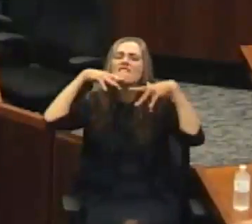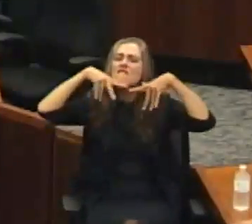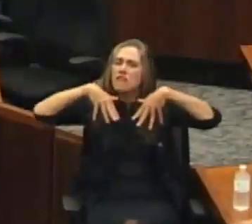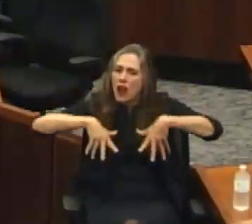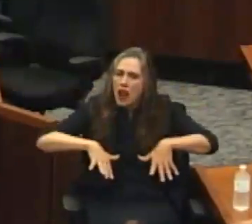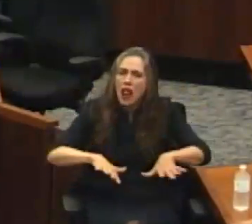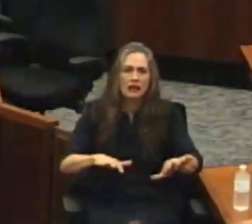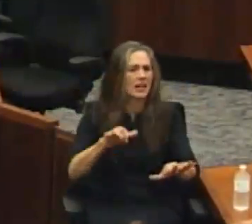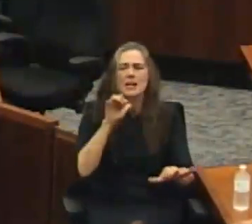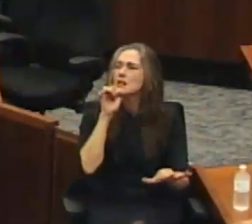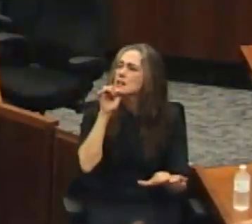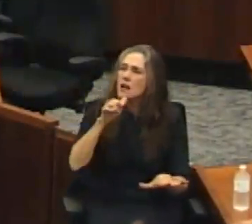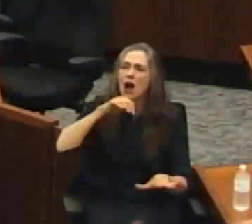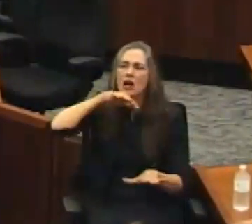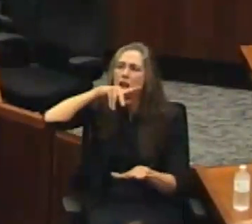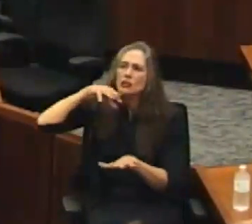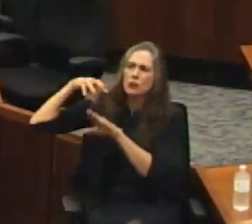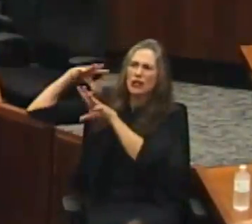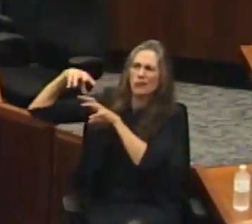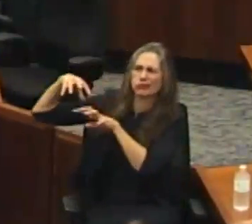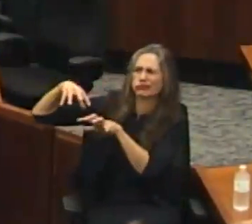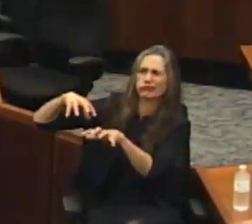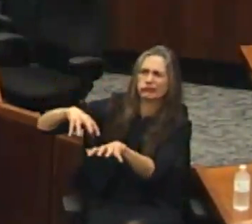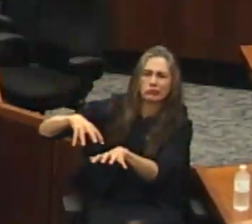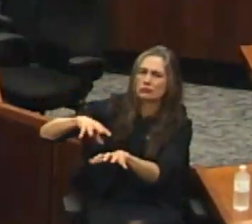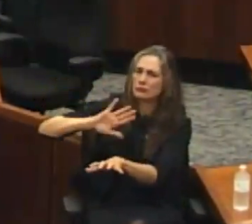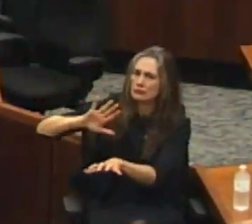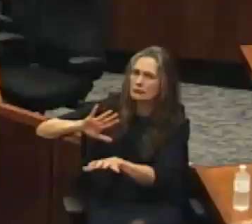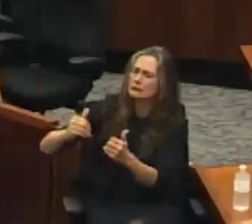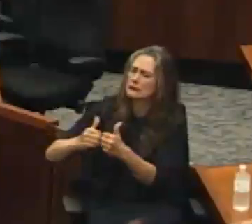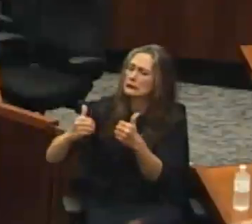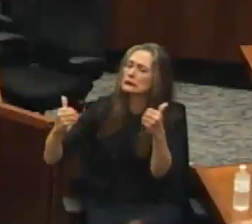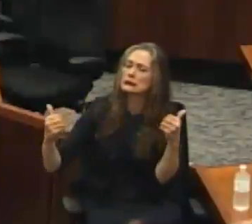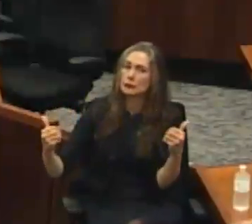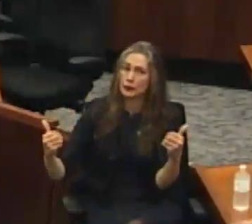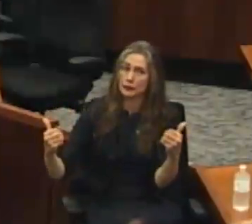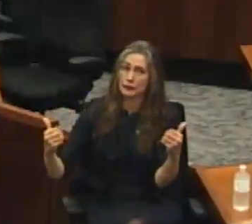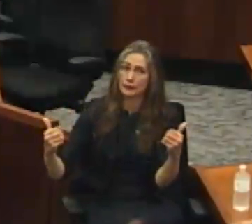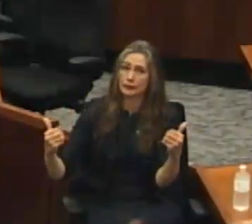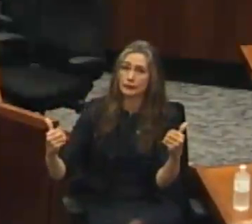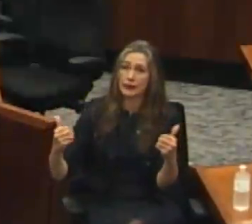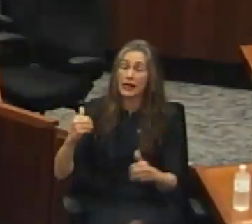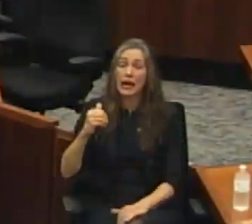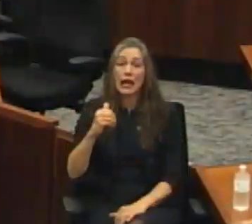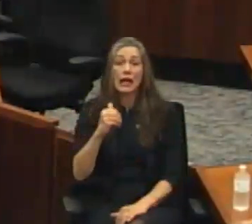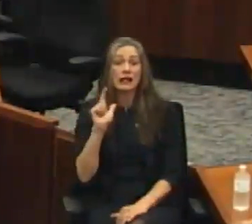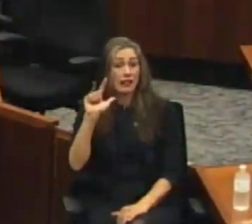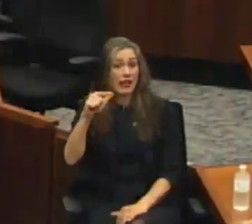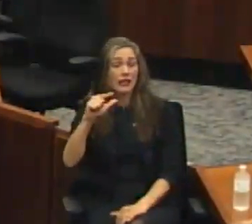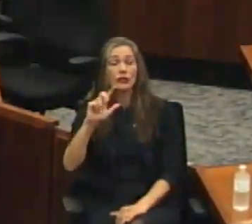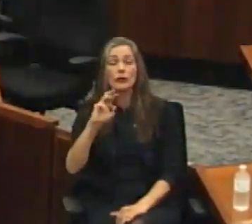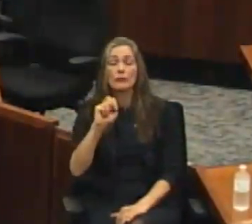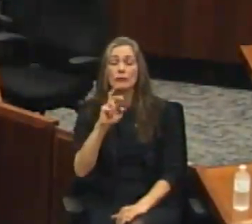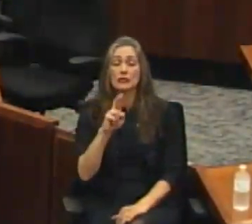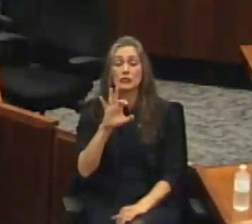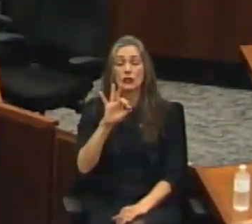a big distinction between the two. And I think later on, Mr. Fry is going to talk a little bit about that as